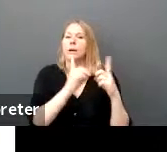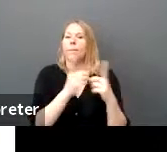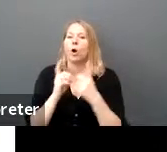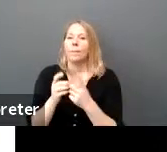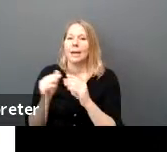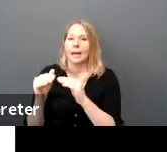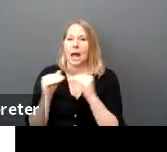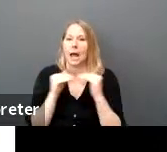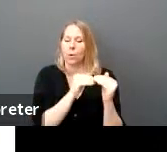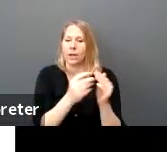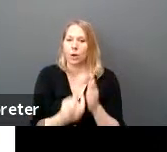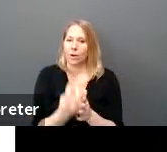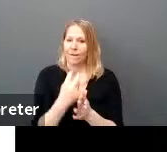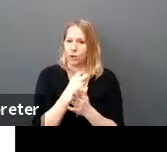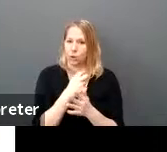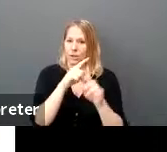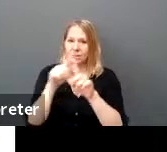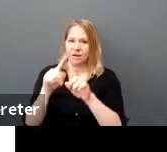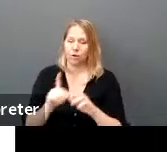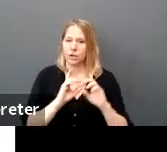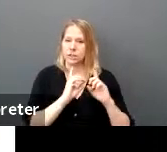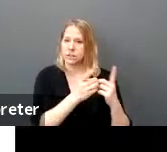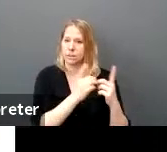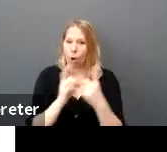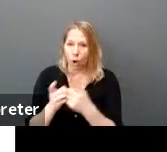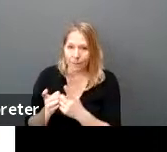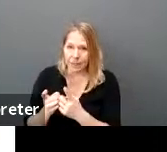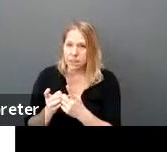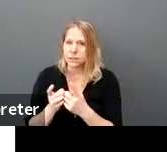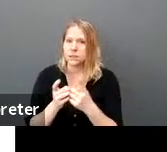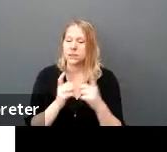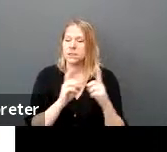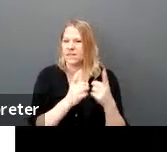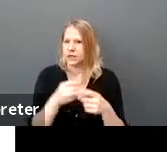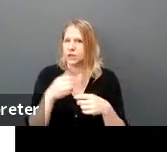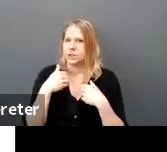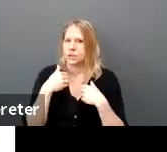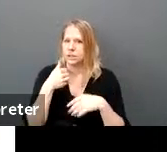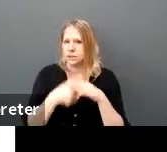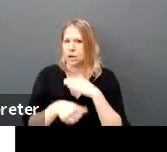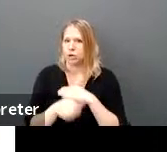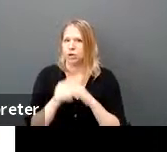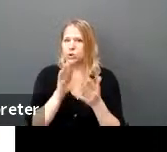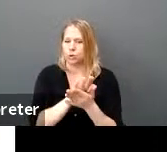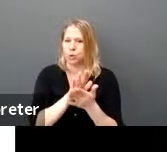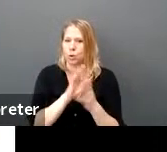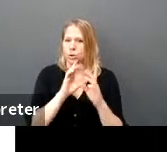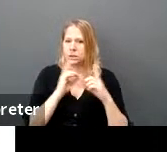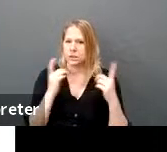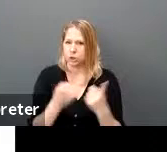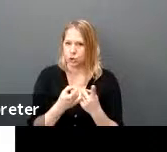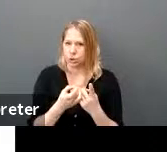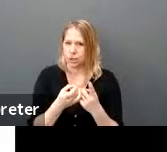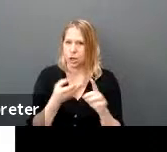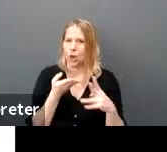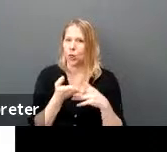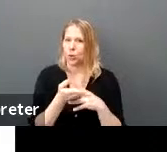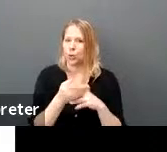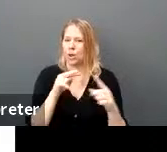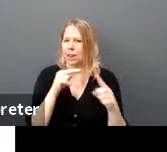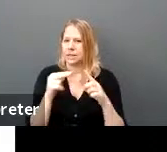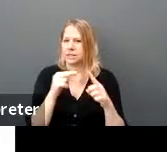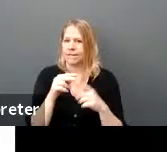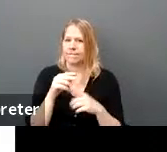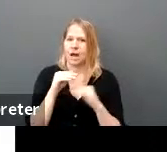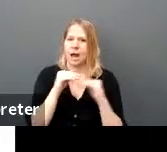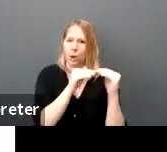Departmental equity review of the different departments or divisions that we have in the school district from the lens of equity, looking at